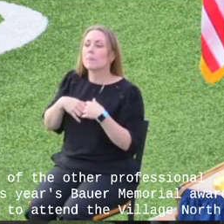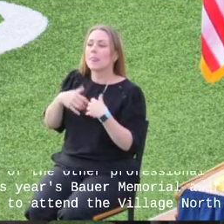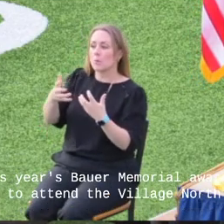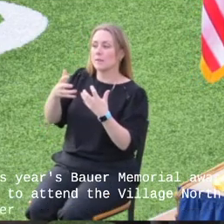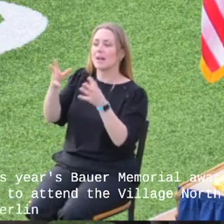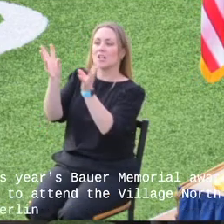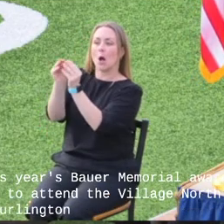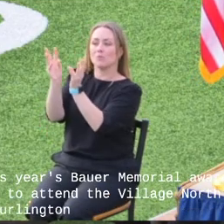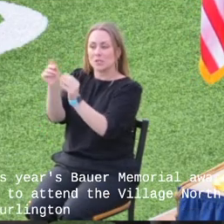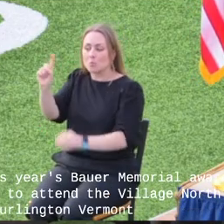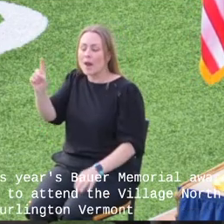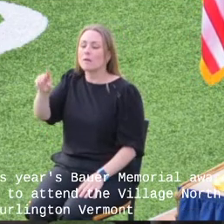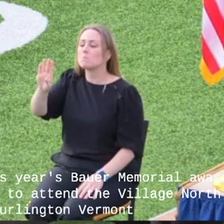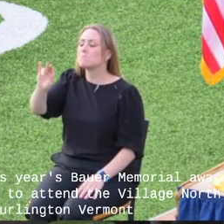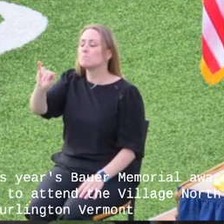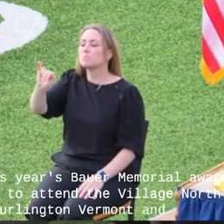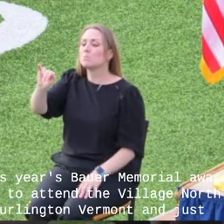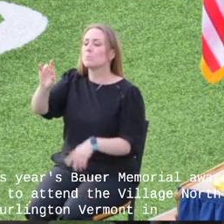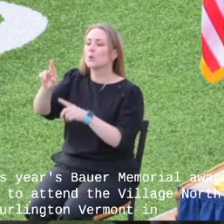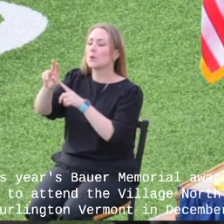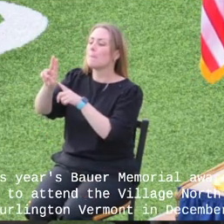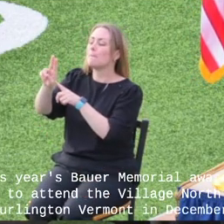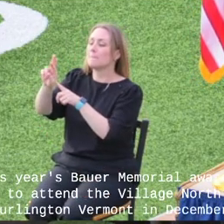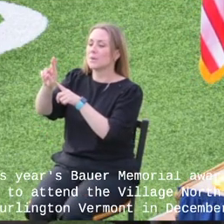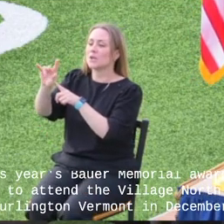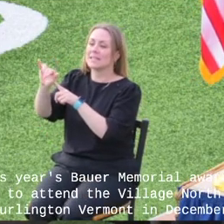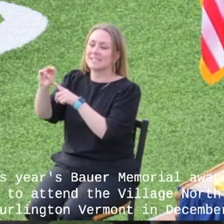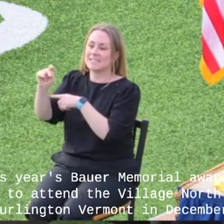in Burlington, Vermont in